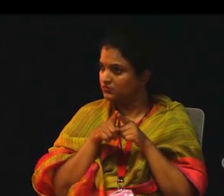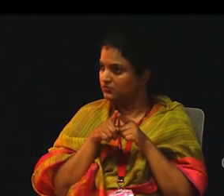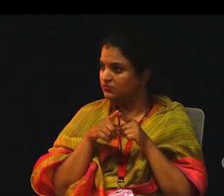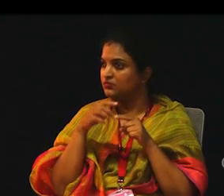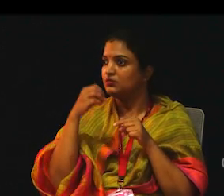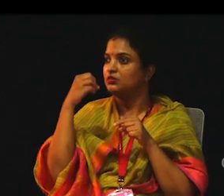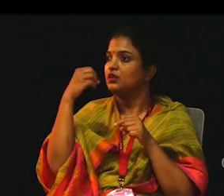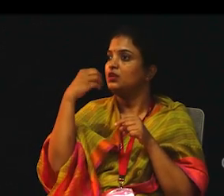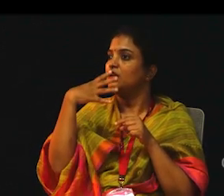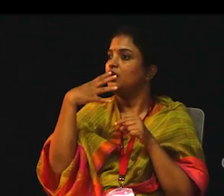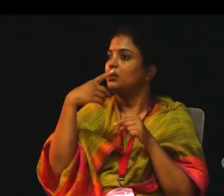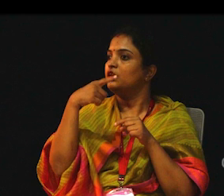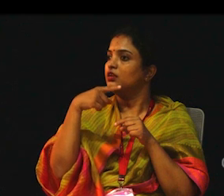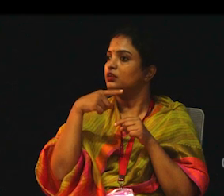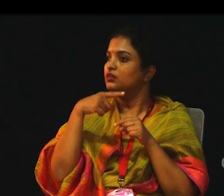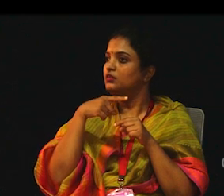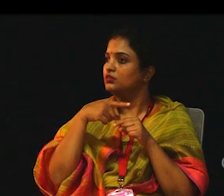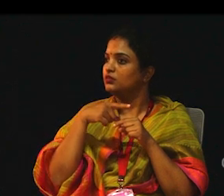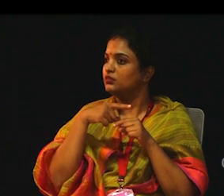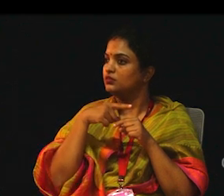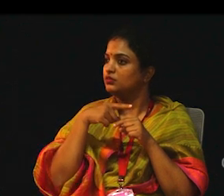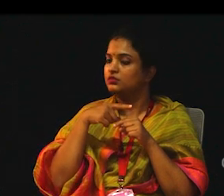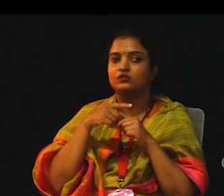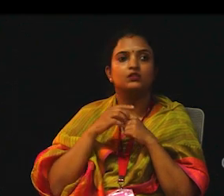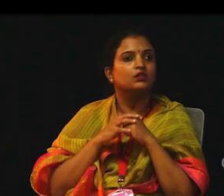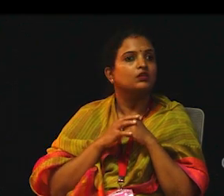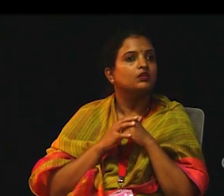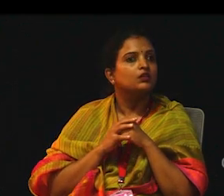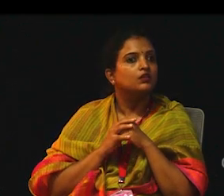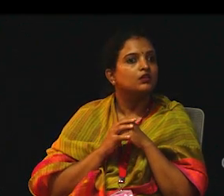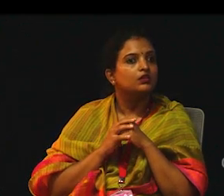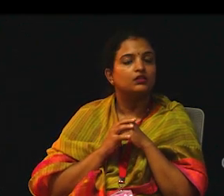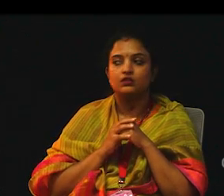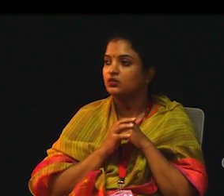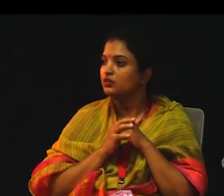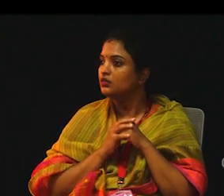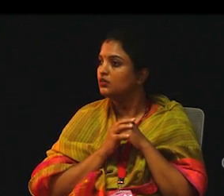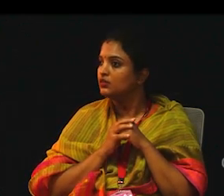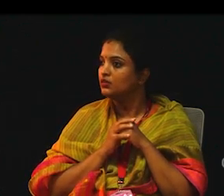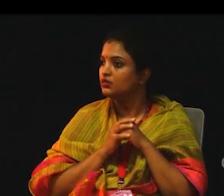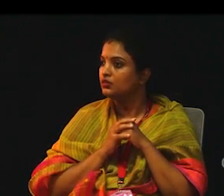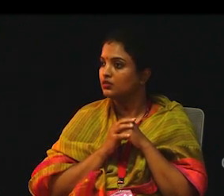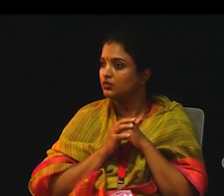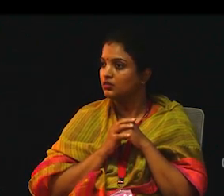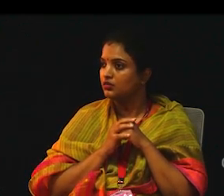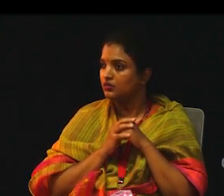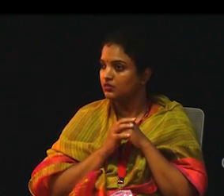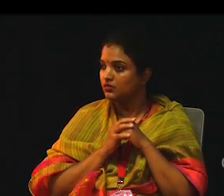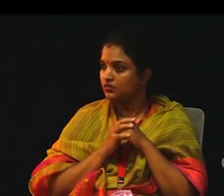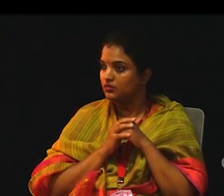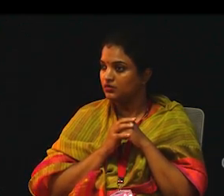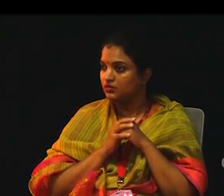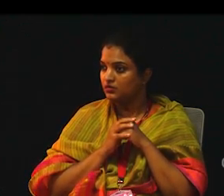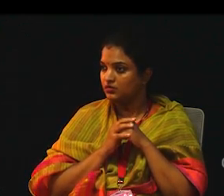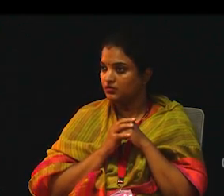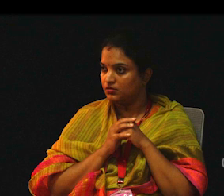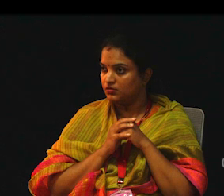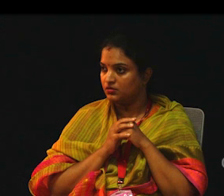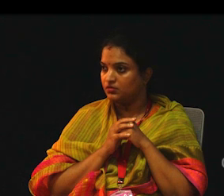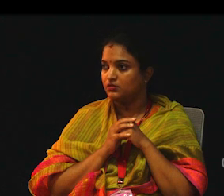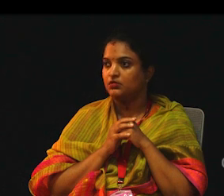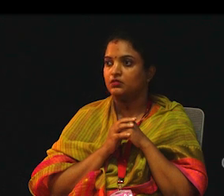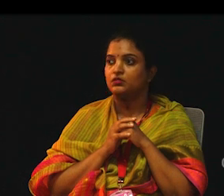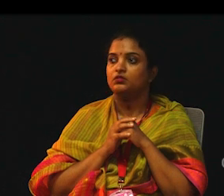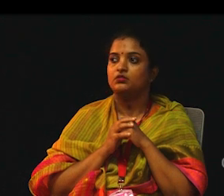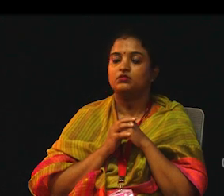such as autism, ADHD, learning disability, intellectual delays, and so on.